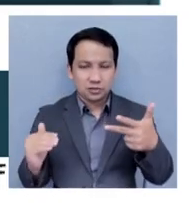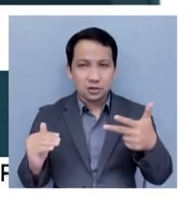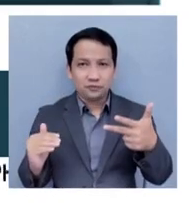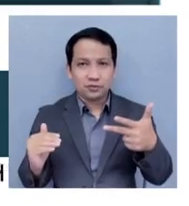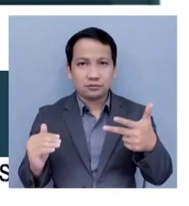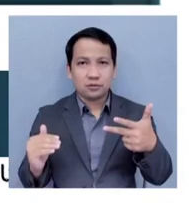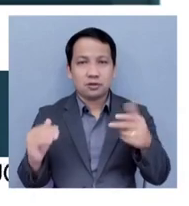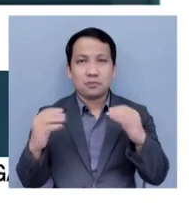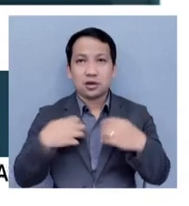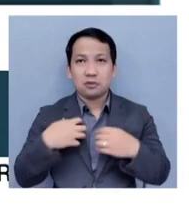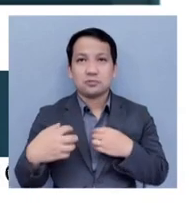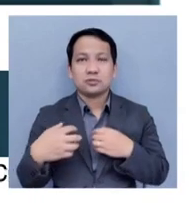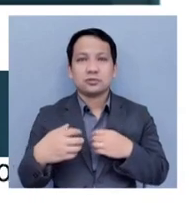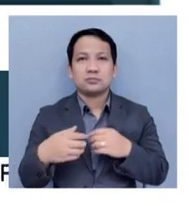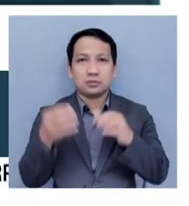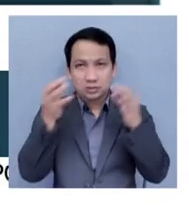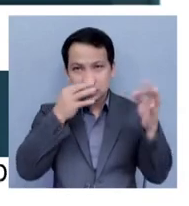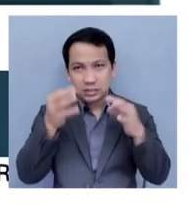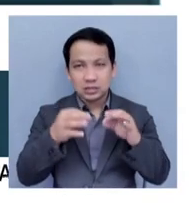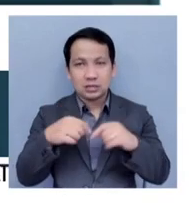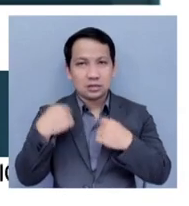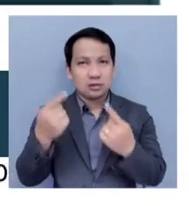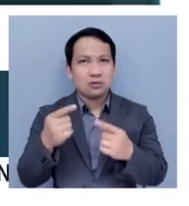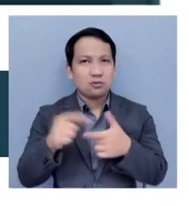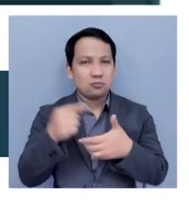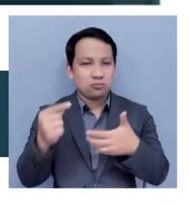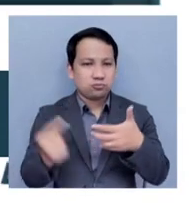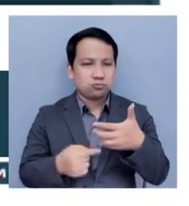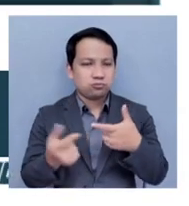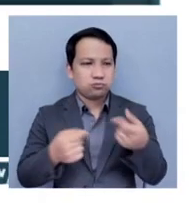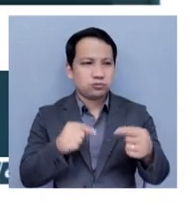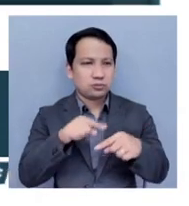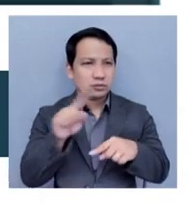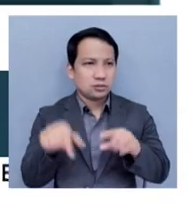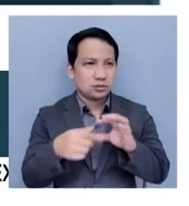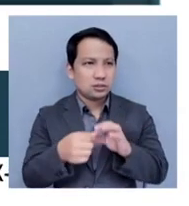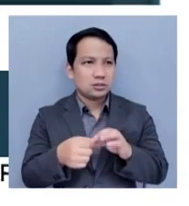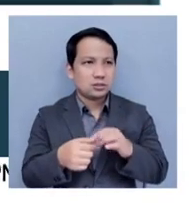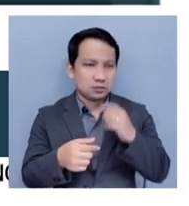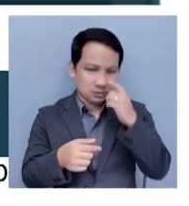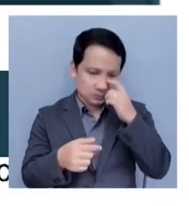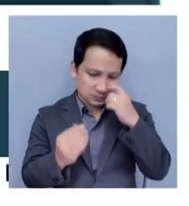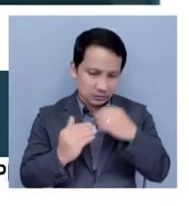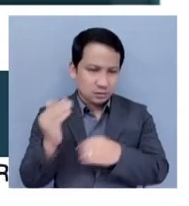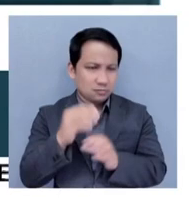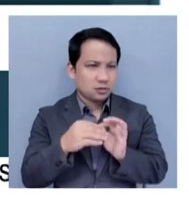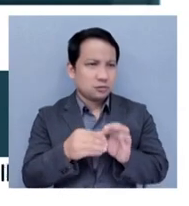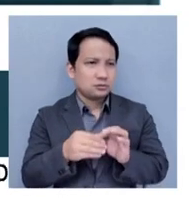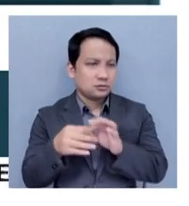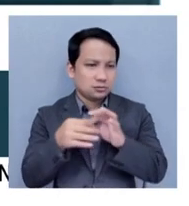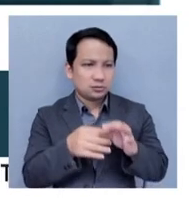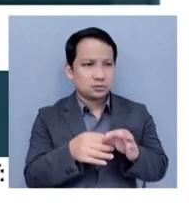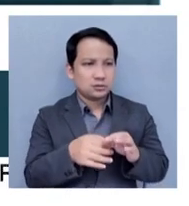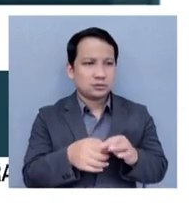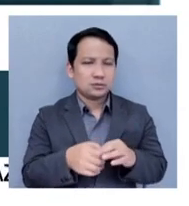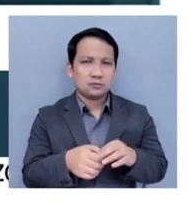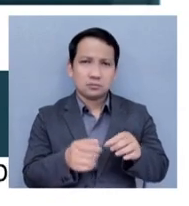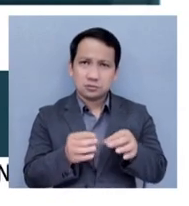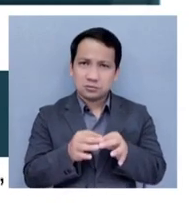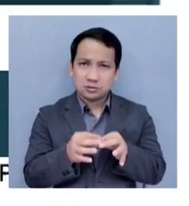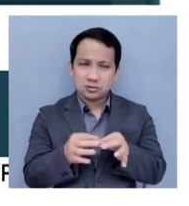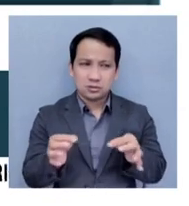police yung operation on drugs and that what they have done here, they could do also to ordinary people. Can you expound on